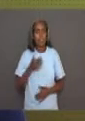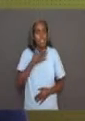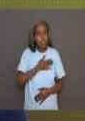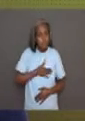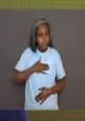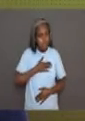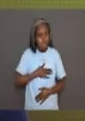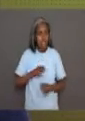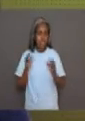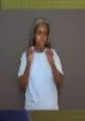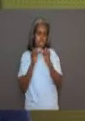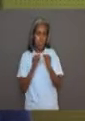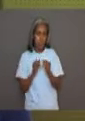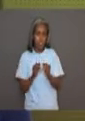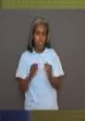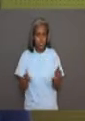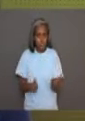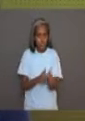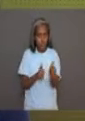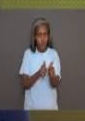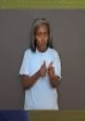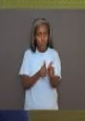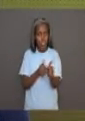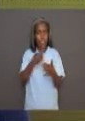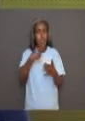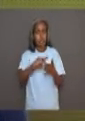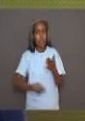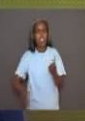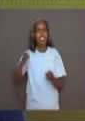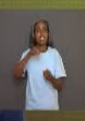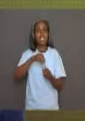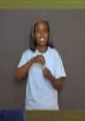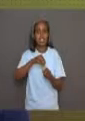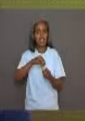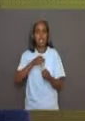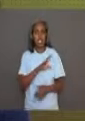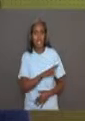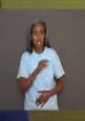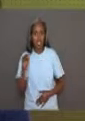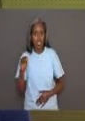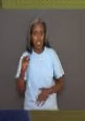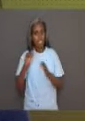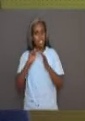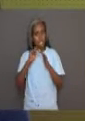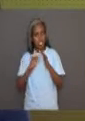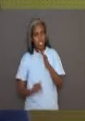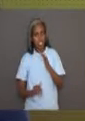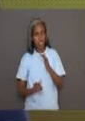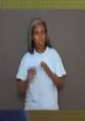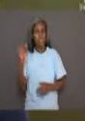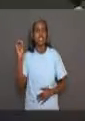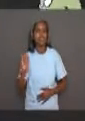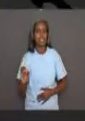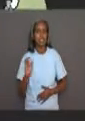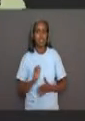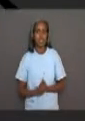Please calculate the following price increase and discount as a